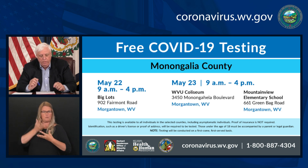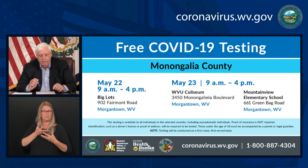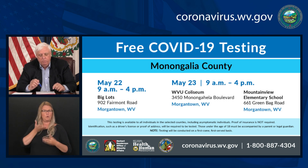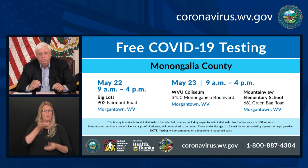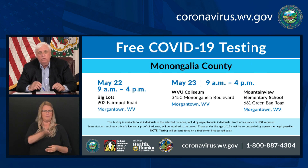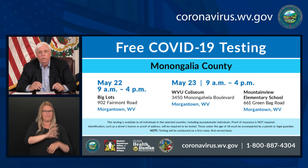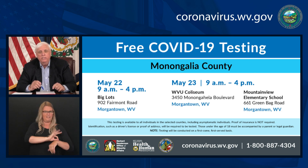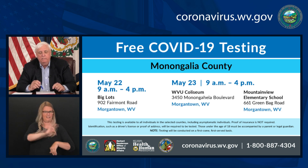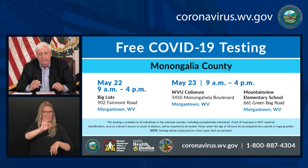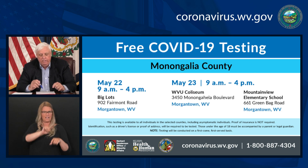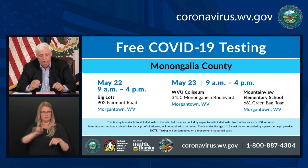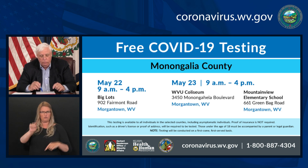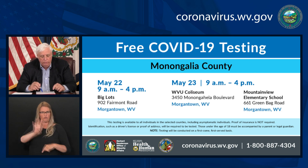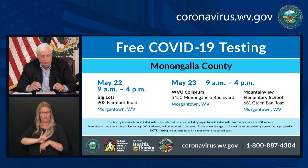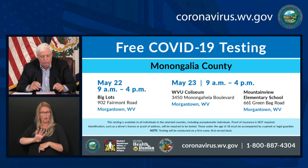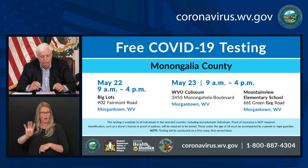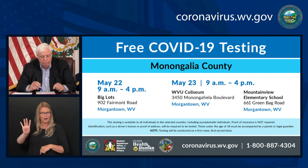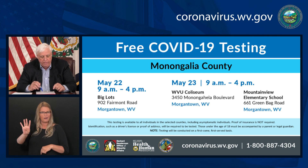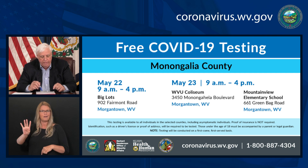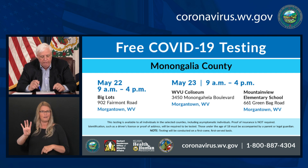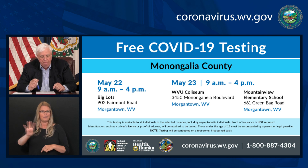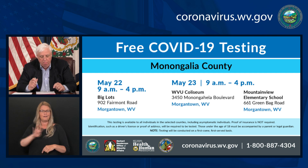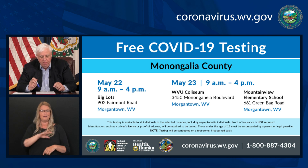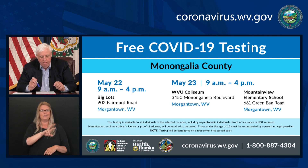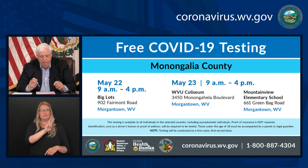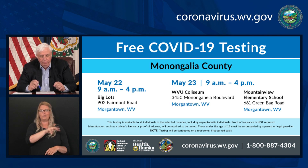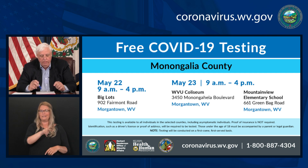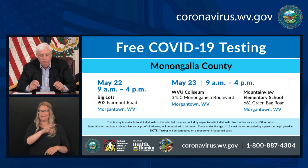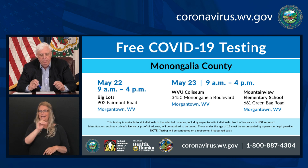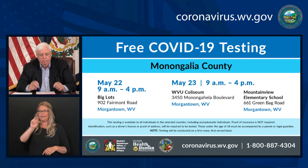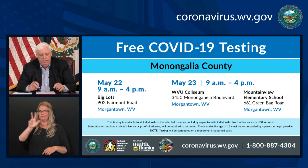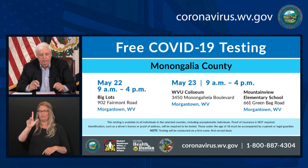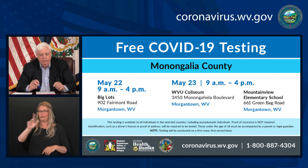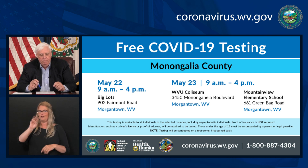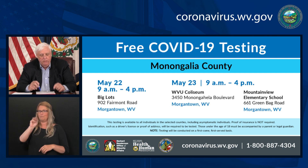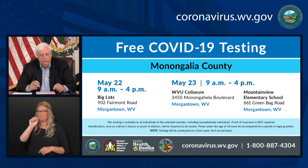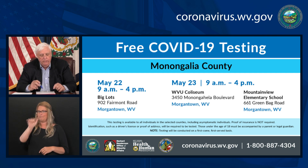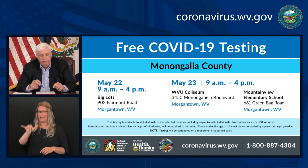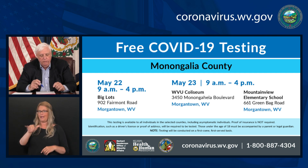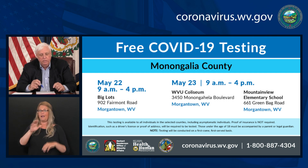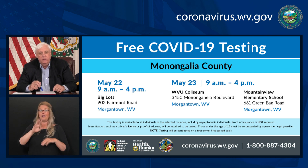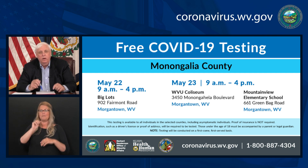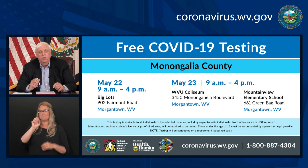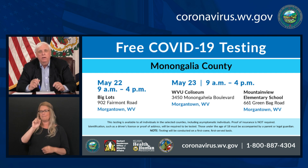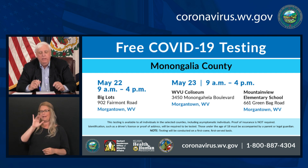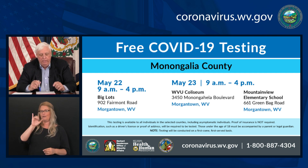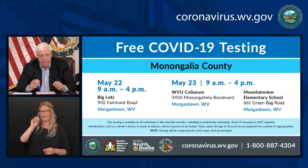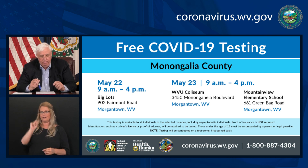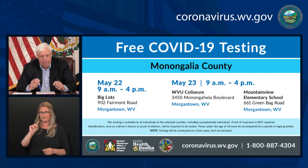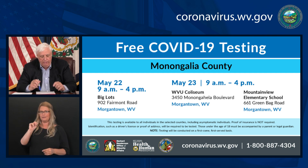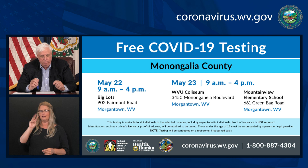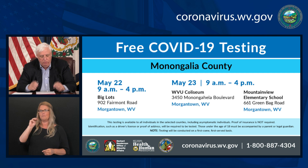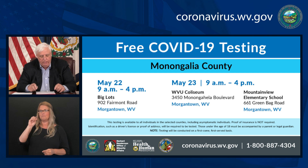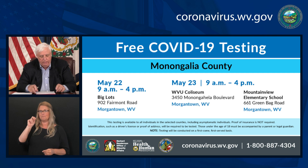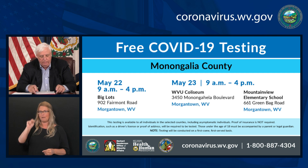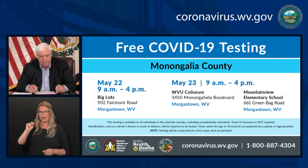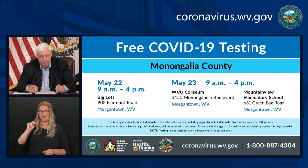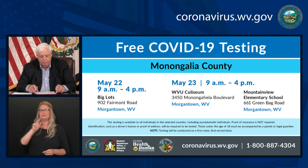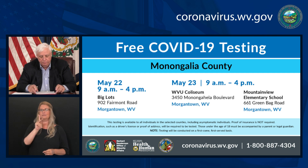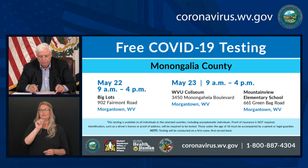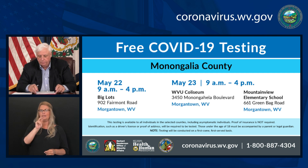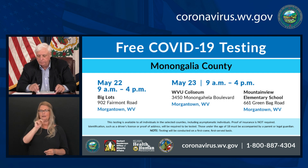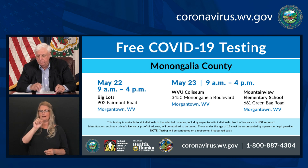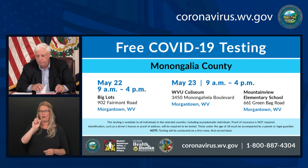4 p.m. on the 22nd and 23rd of May, and that'll be in Marion, Monongalia, Kanawha, and Cabell